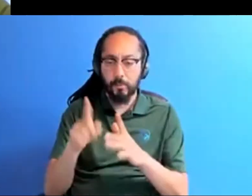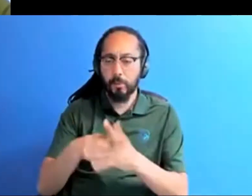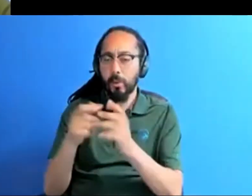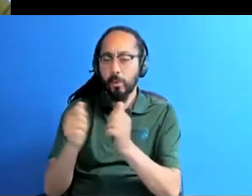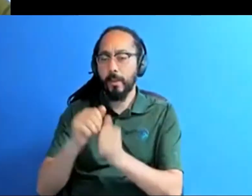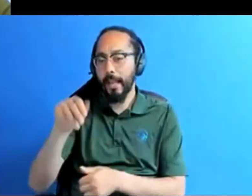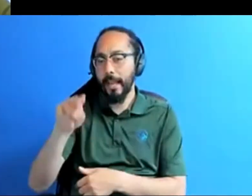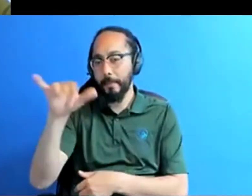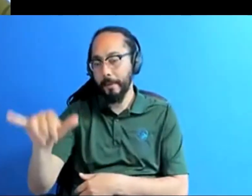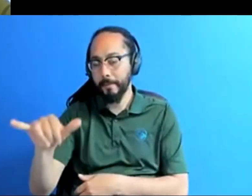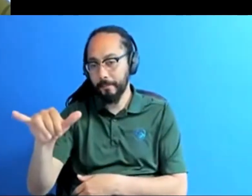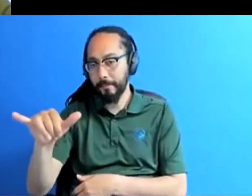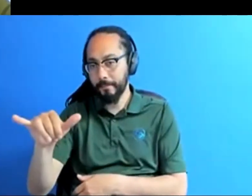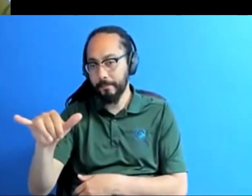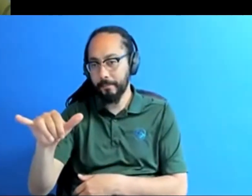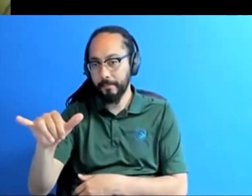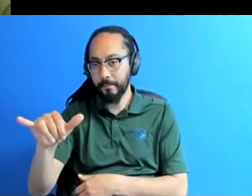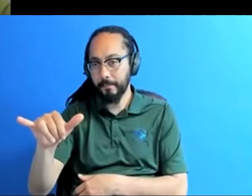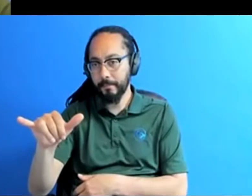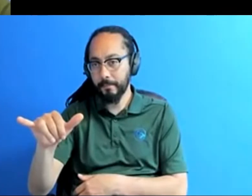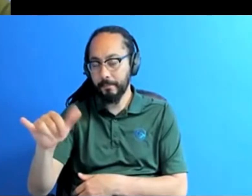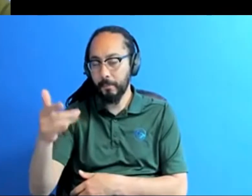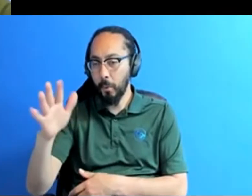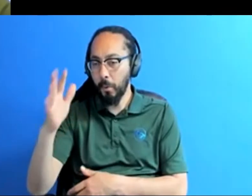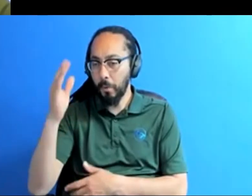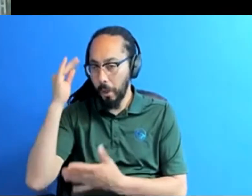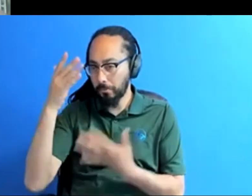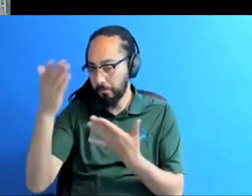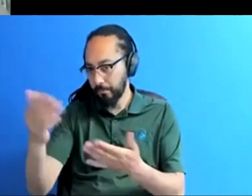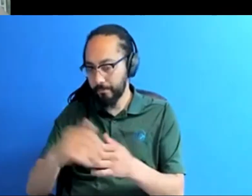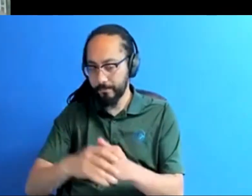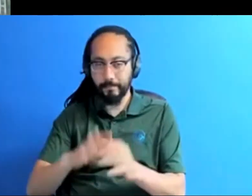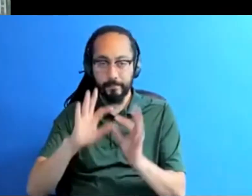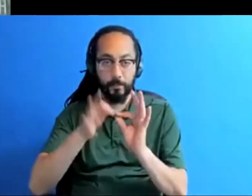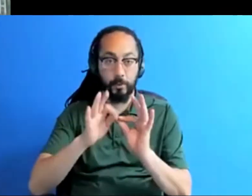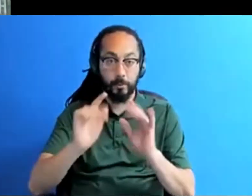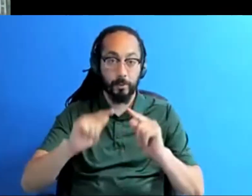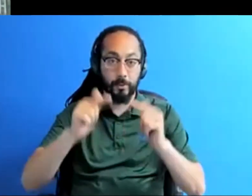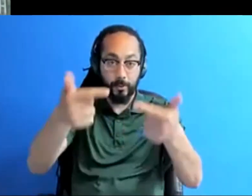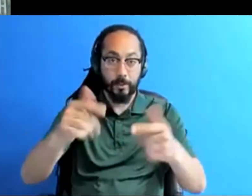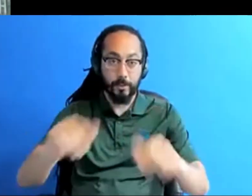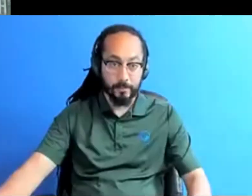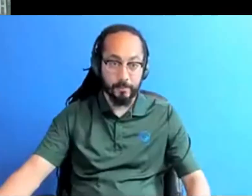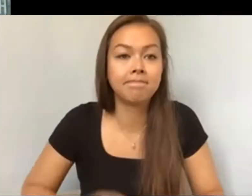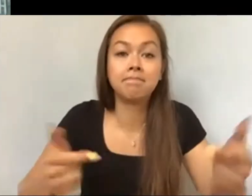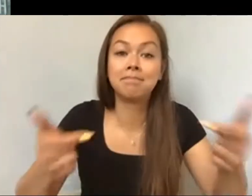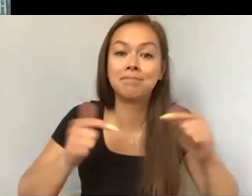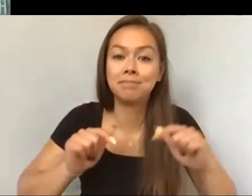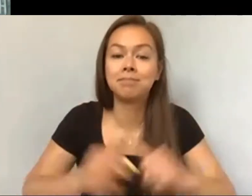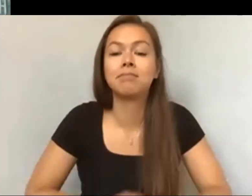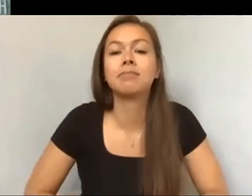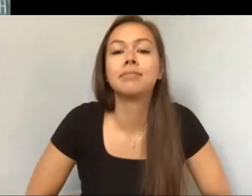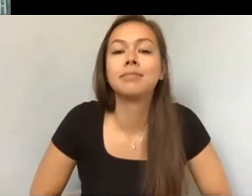Amy and your thoughts. In the hot seat. Thank you, Perry, for the